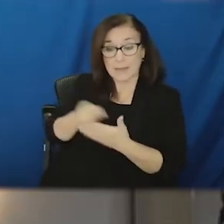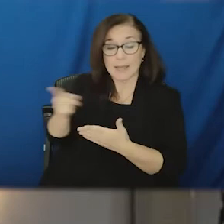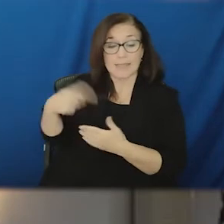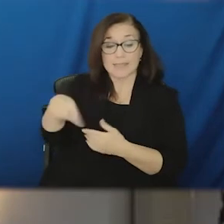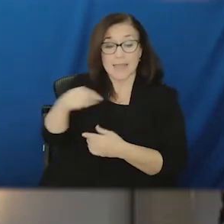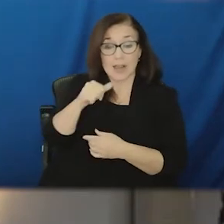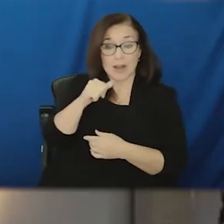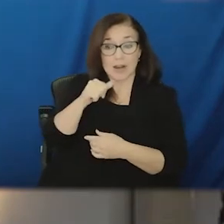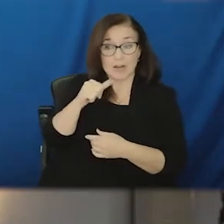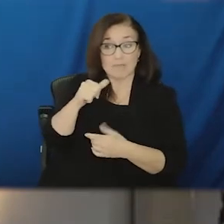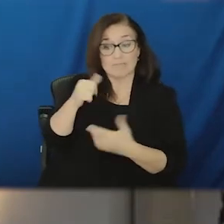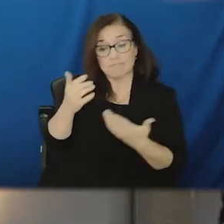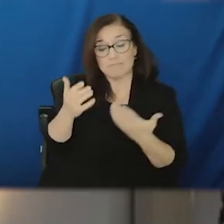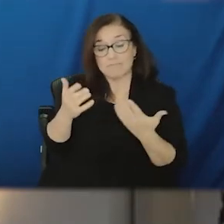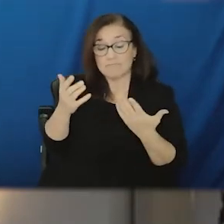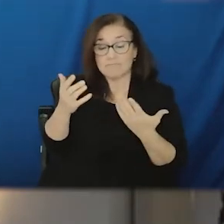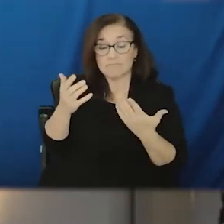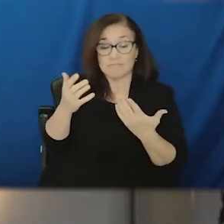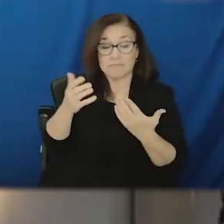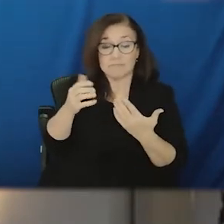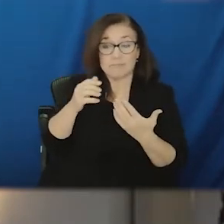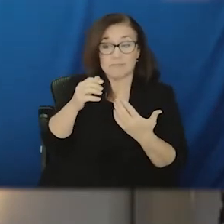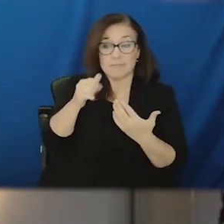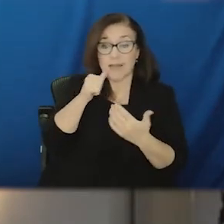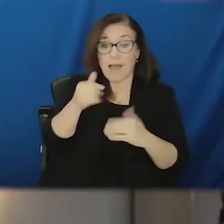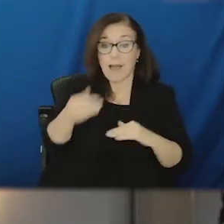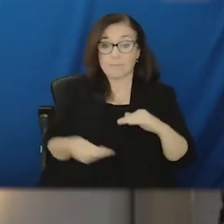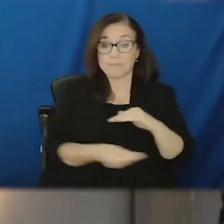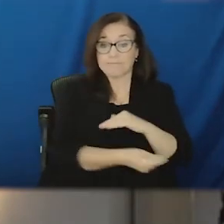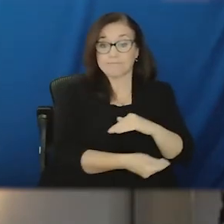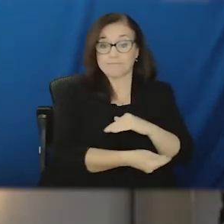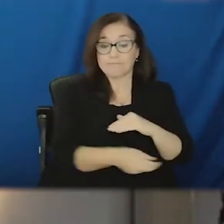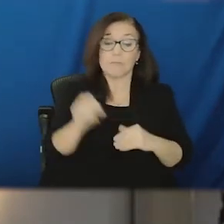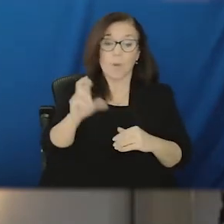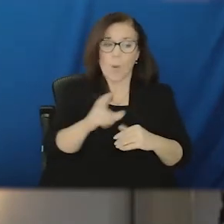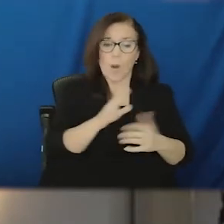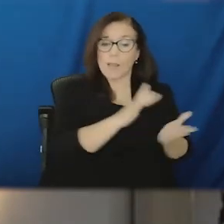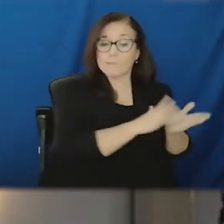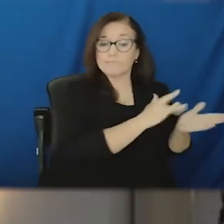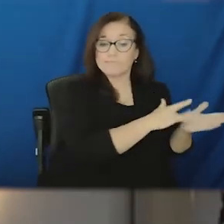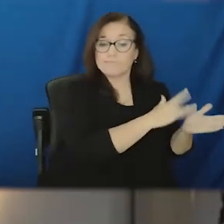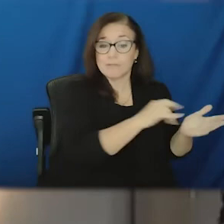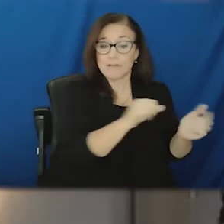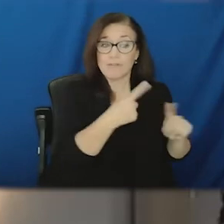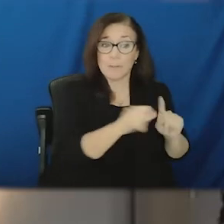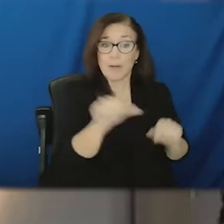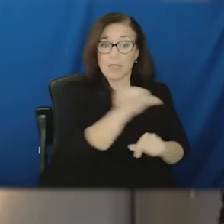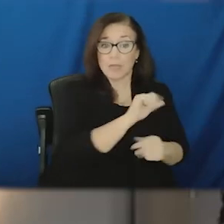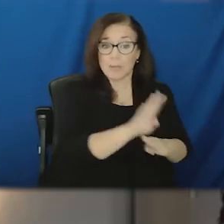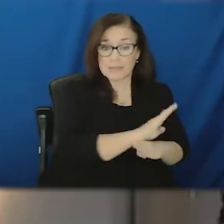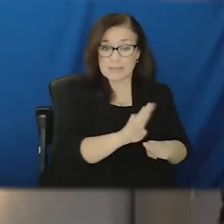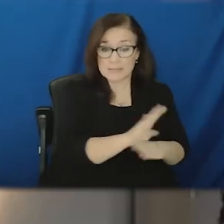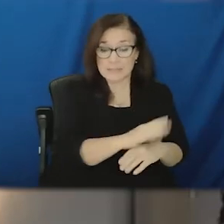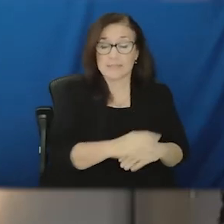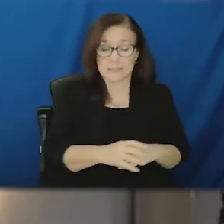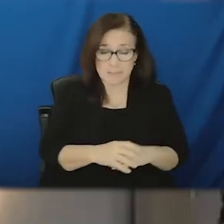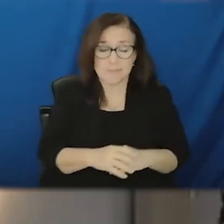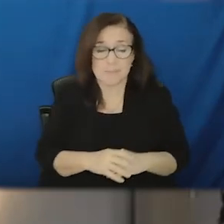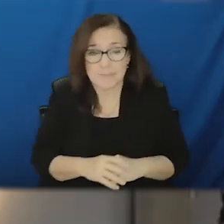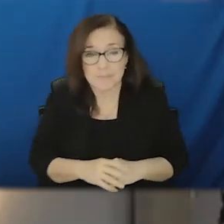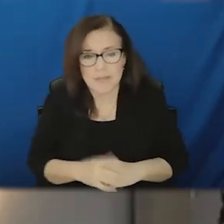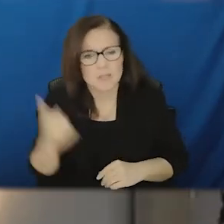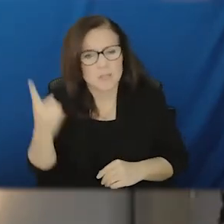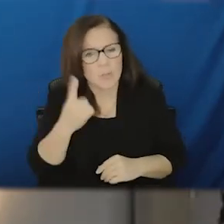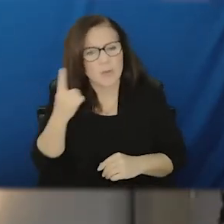before this district. So I just wanted you to elaborate a bit on how many people would this now apply that would have to fill